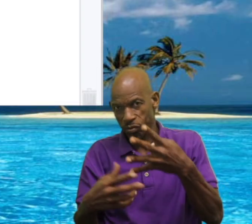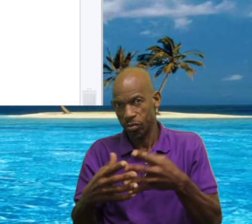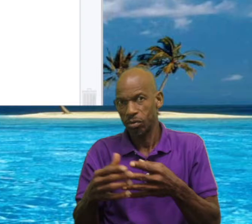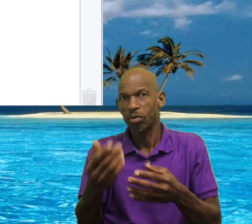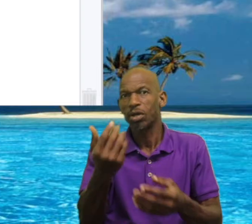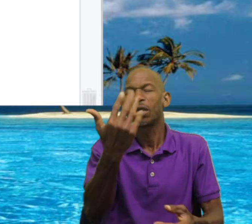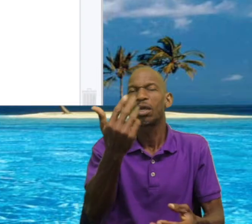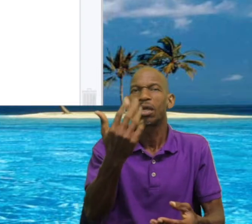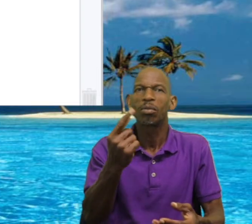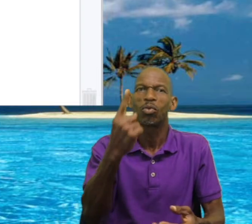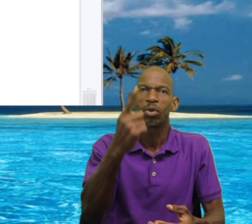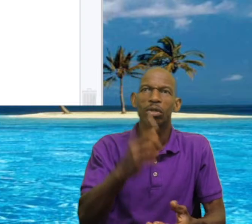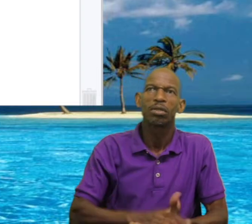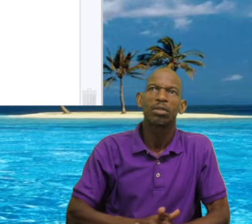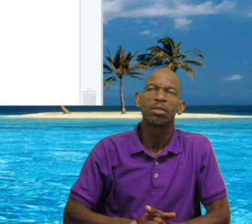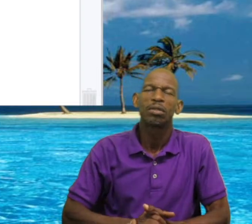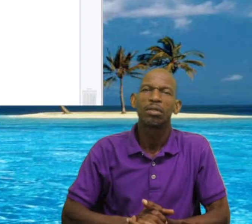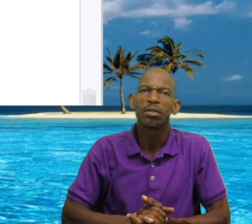1.